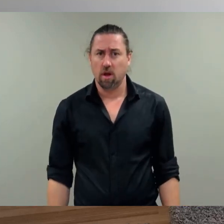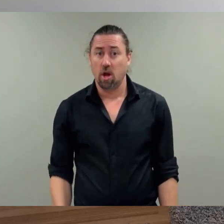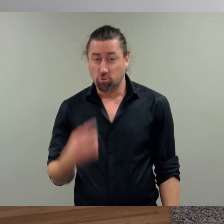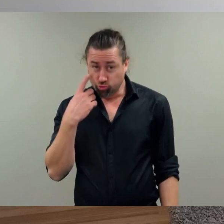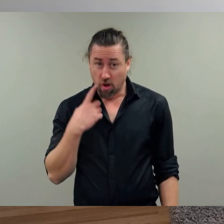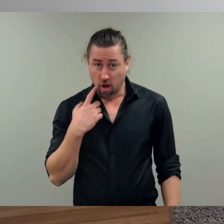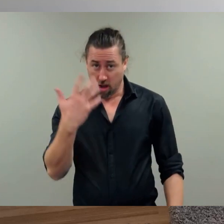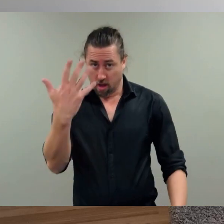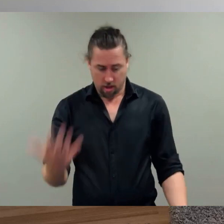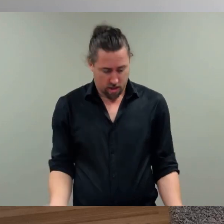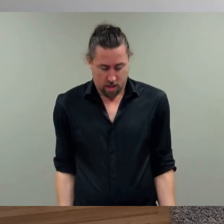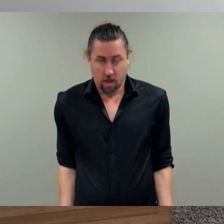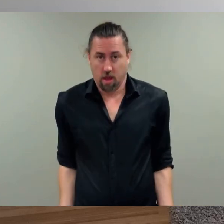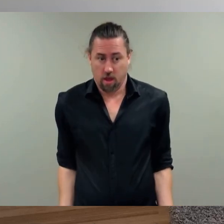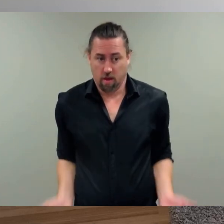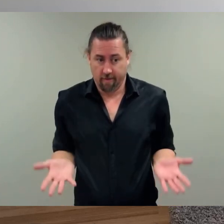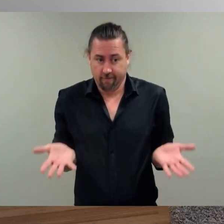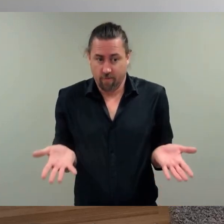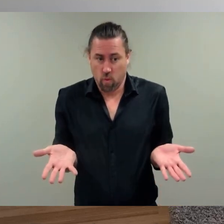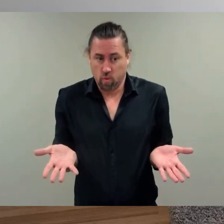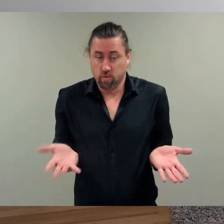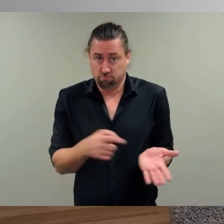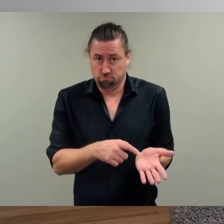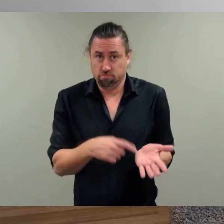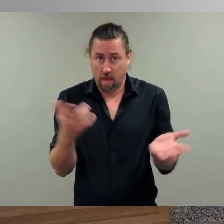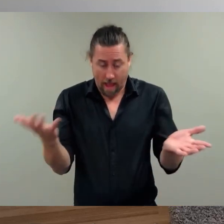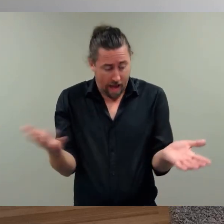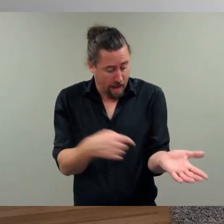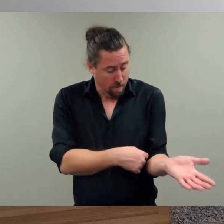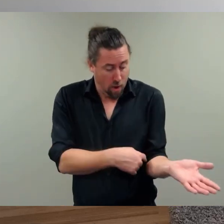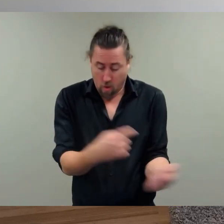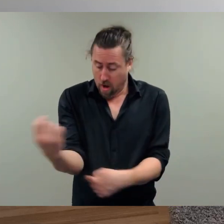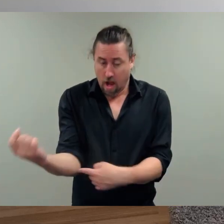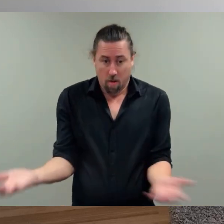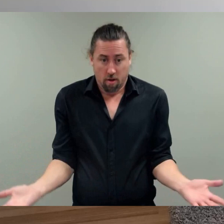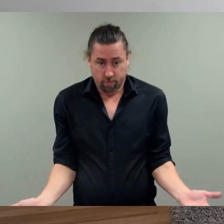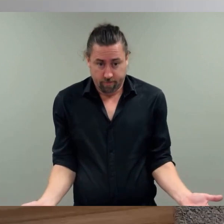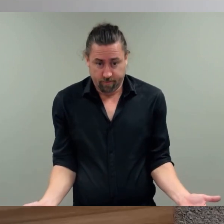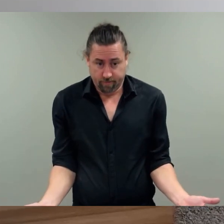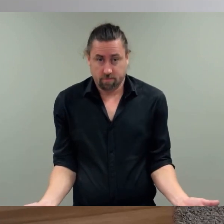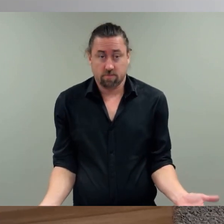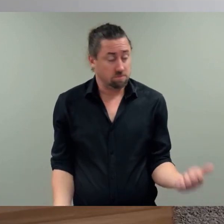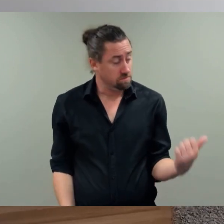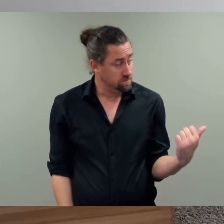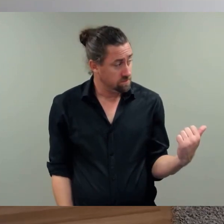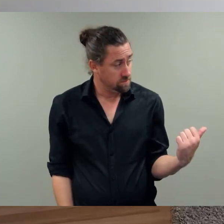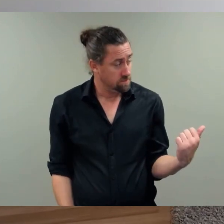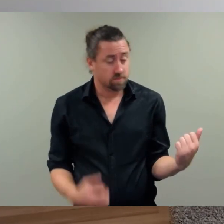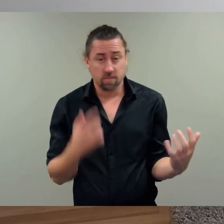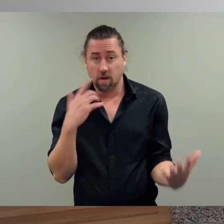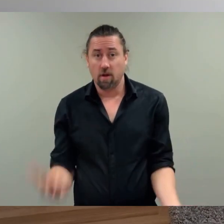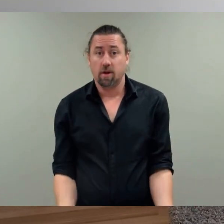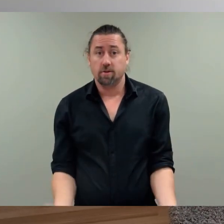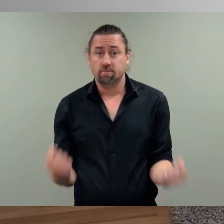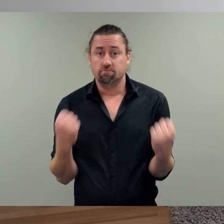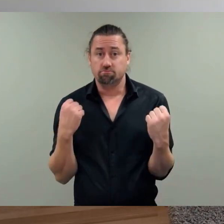can, have both palms facing forward. Try to keep those elbows tucked in to the sides of your body. Move both forearms in